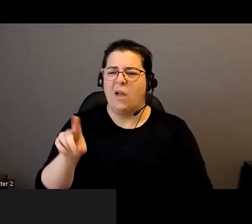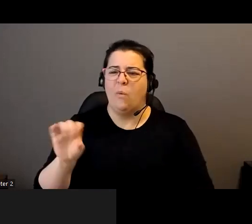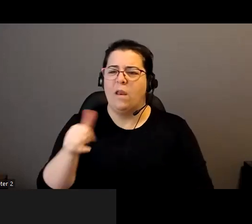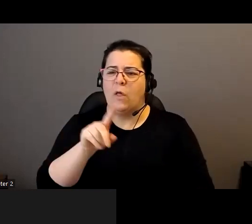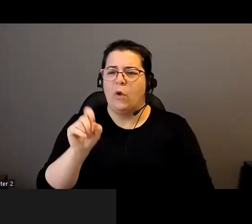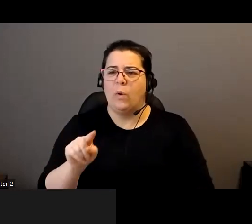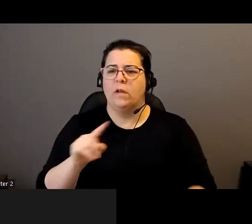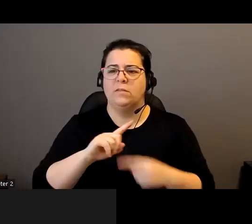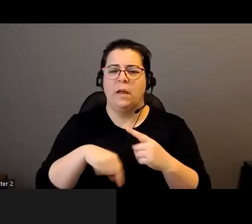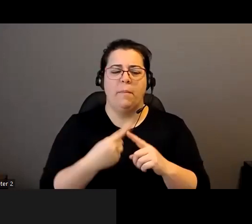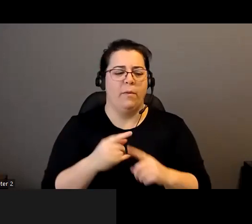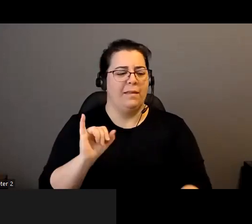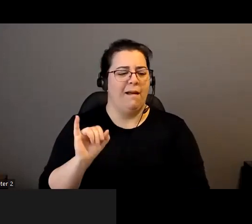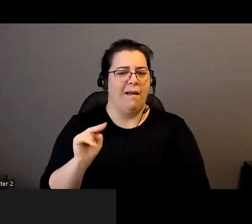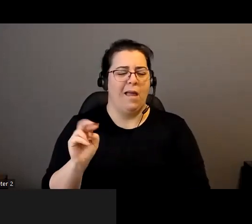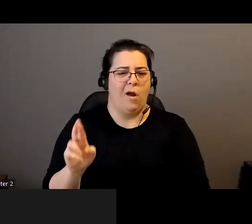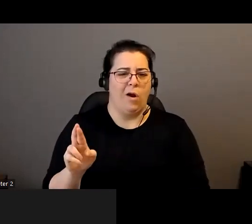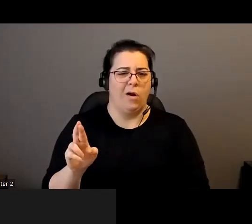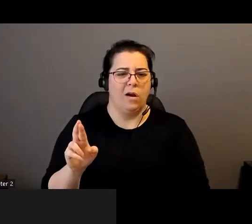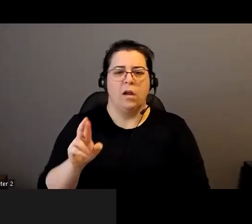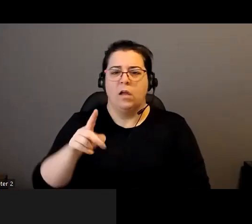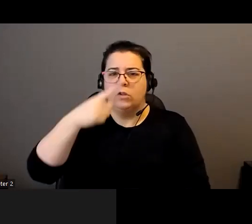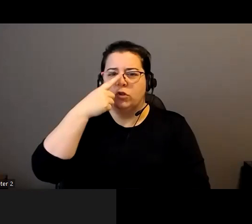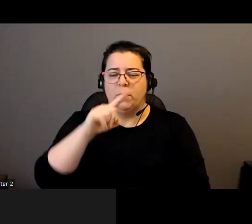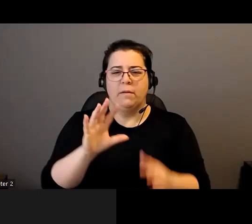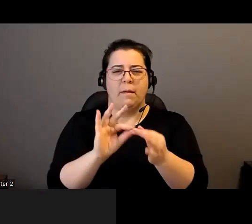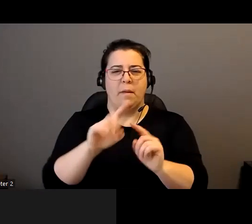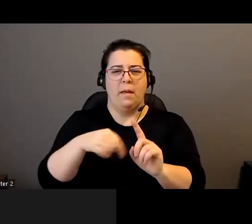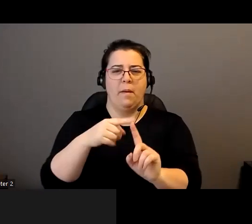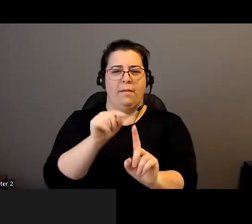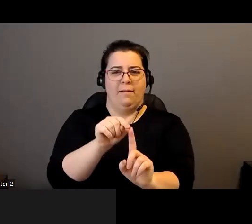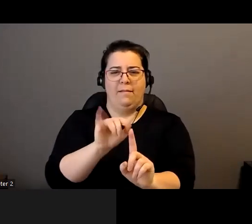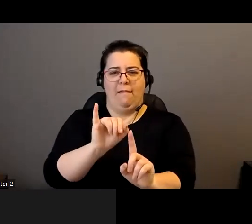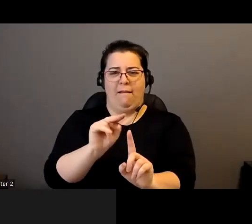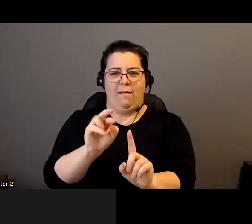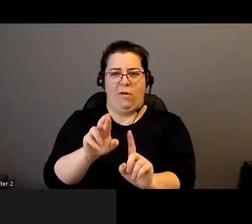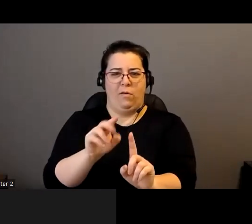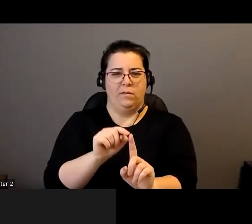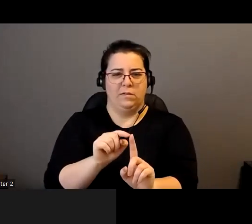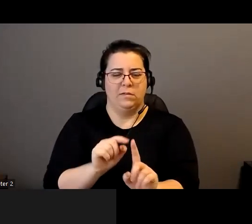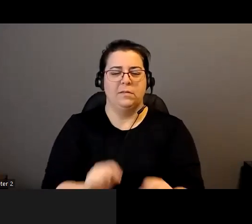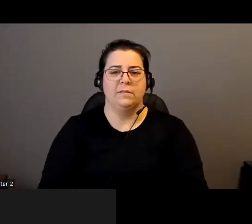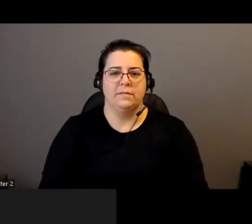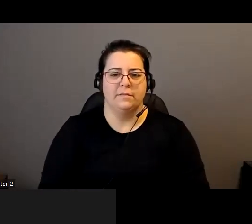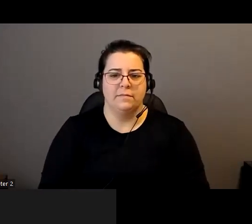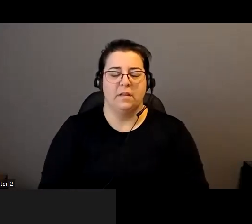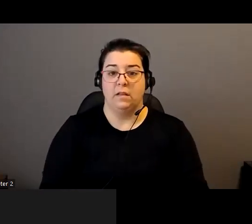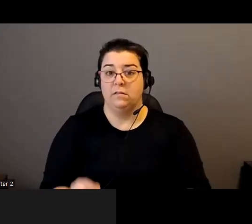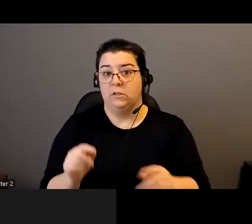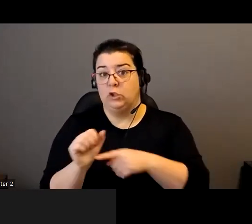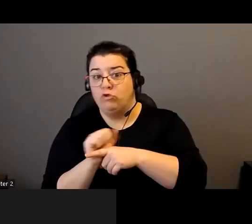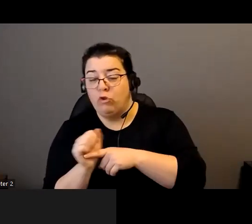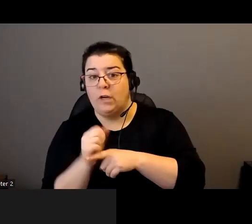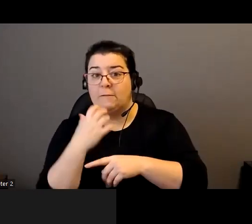the INR and access to say maybe some of those videos. Can you just comment on the importance of the training and how people can get information